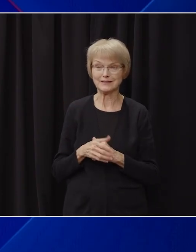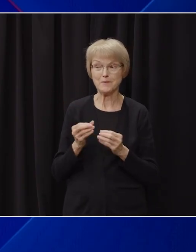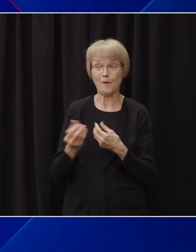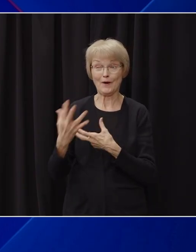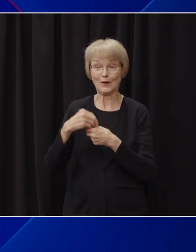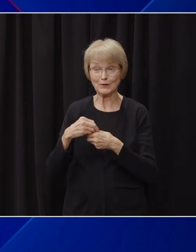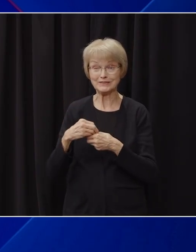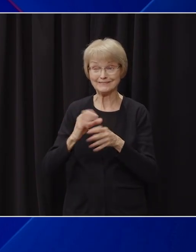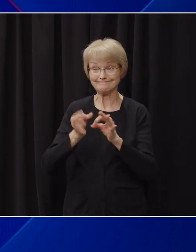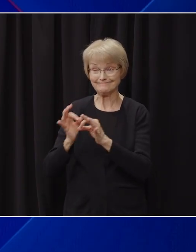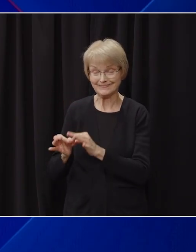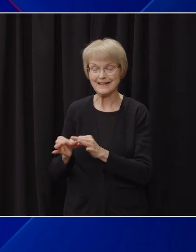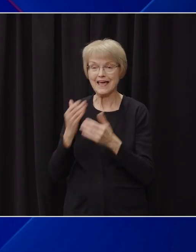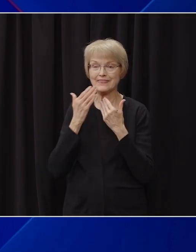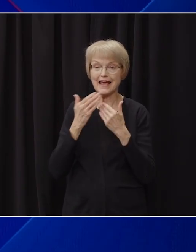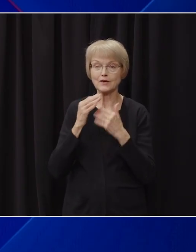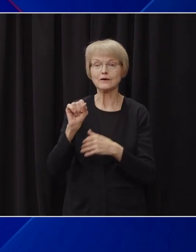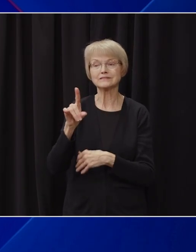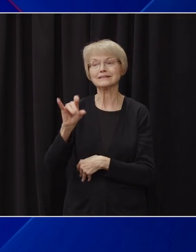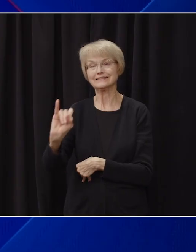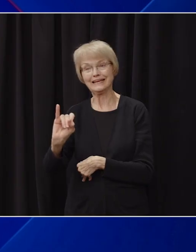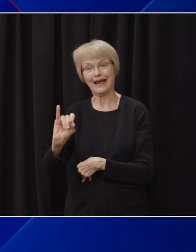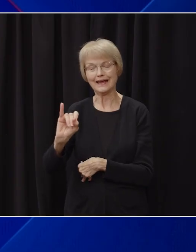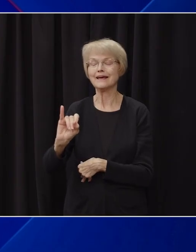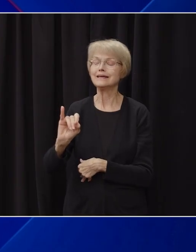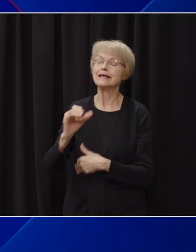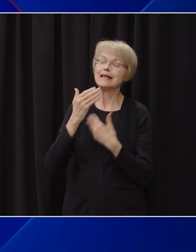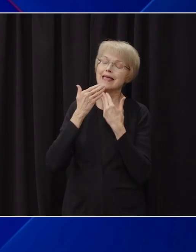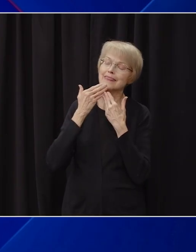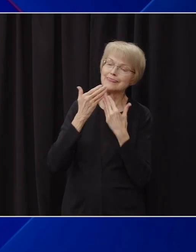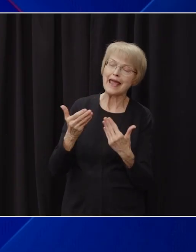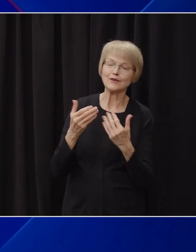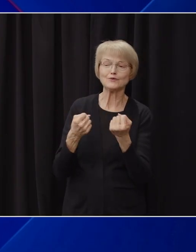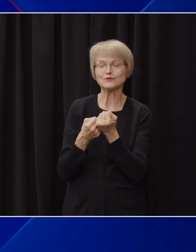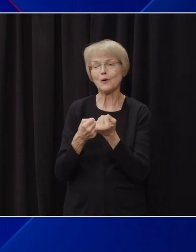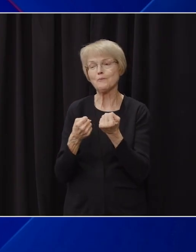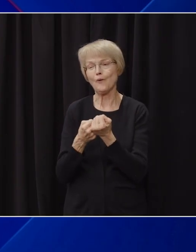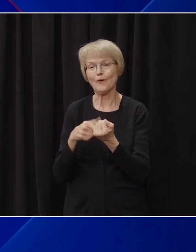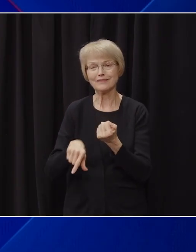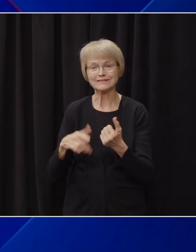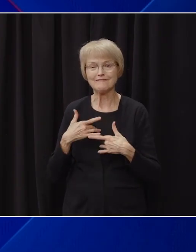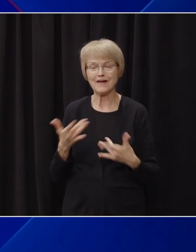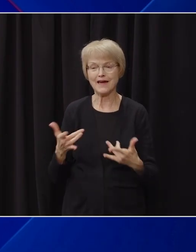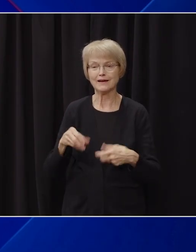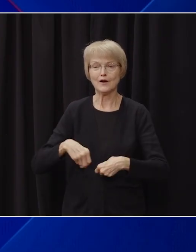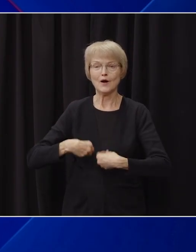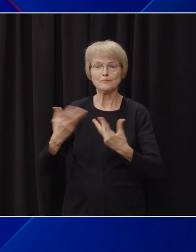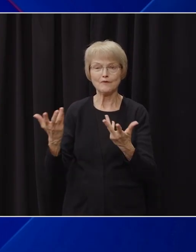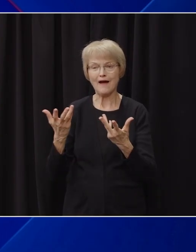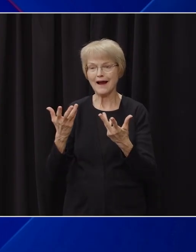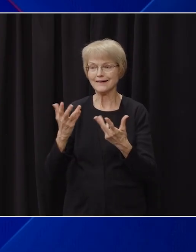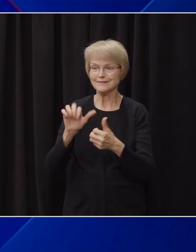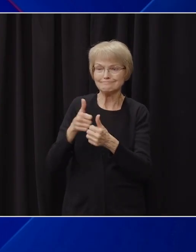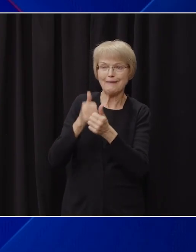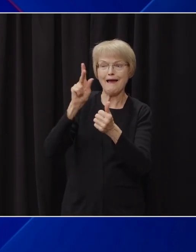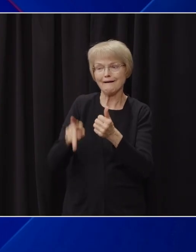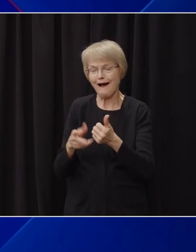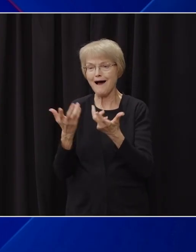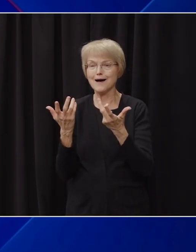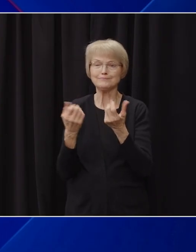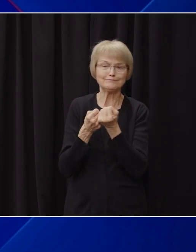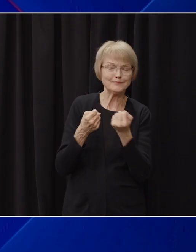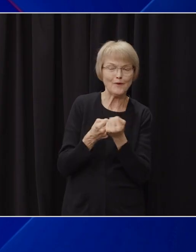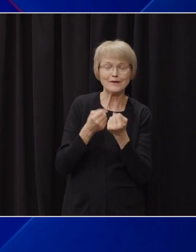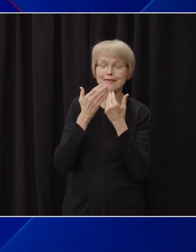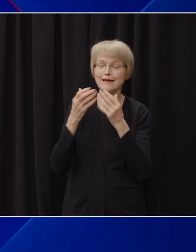inclusive, thank you. To Starkloff Disability Institute for supporting this event and providing me with backup for it. Thank you so